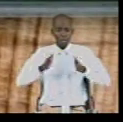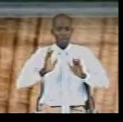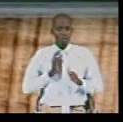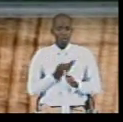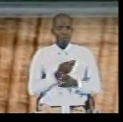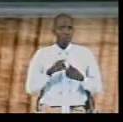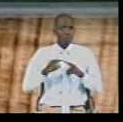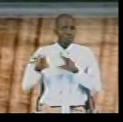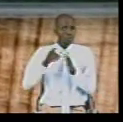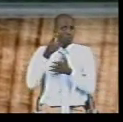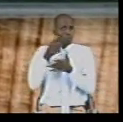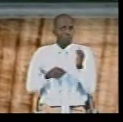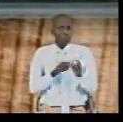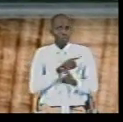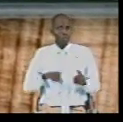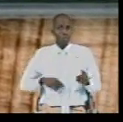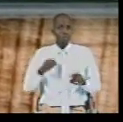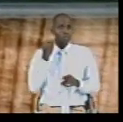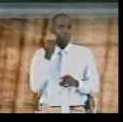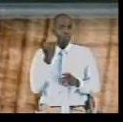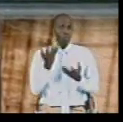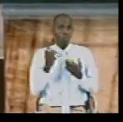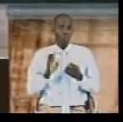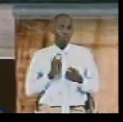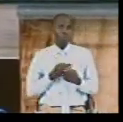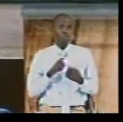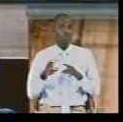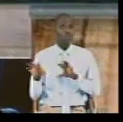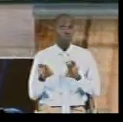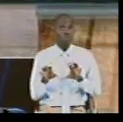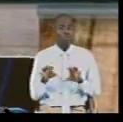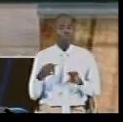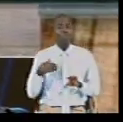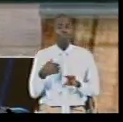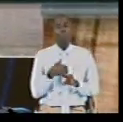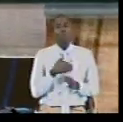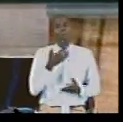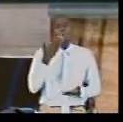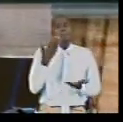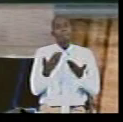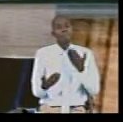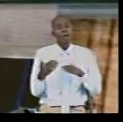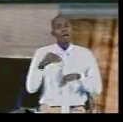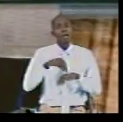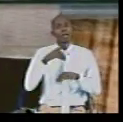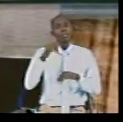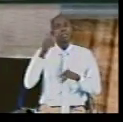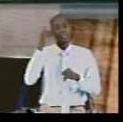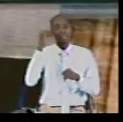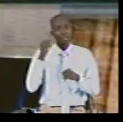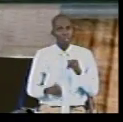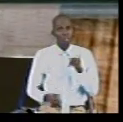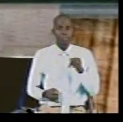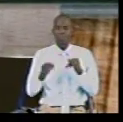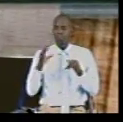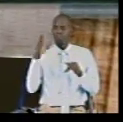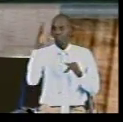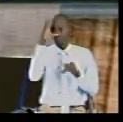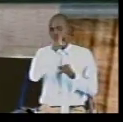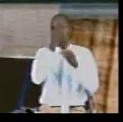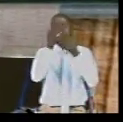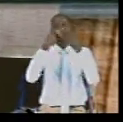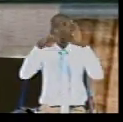has revealed we should do, we might eventually miss heaven. For